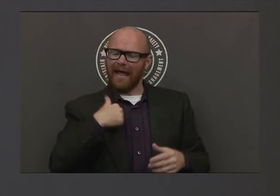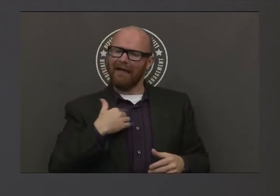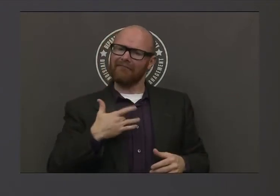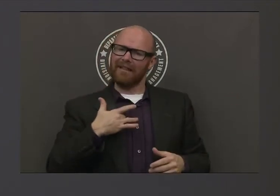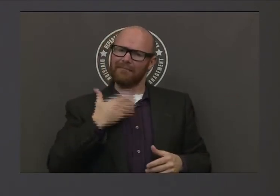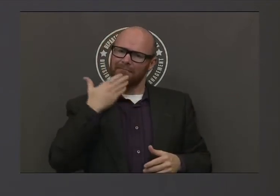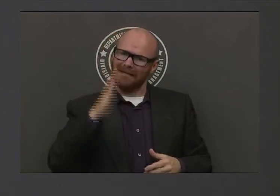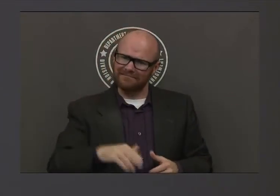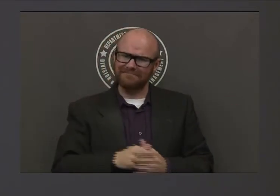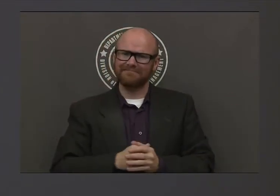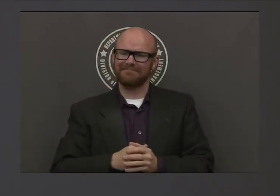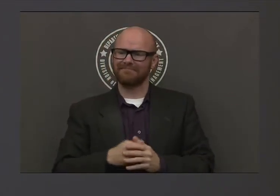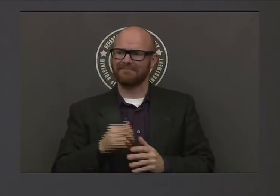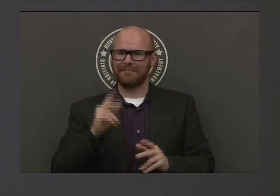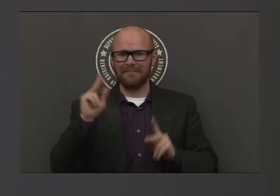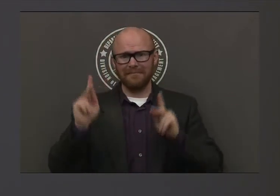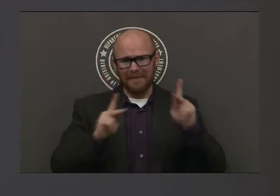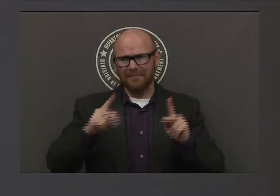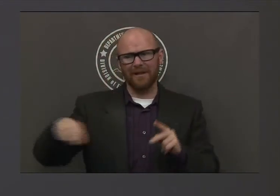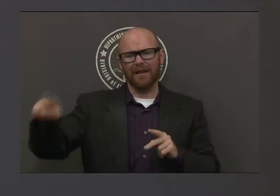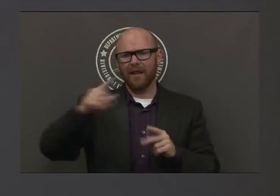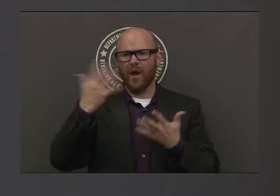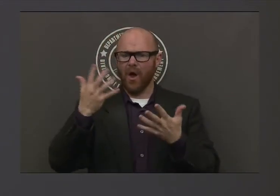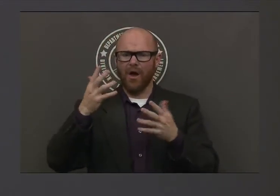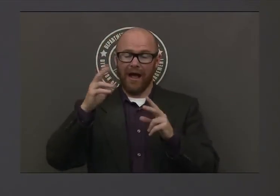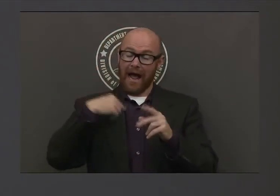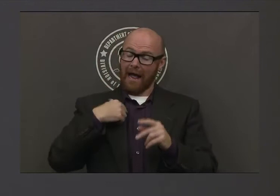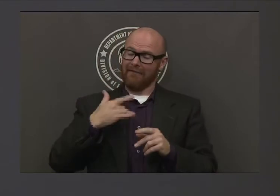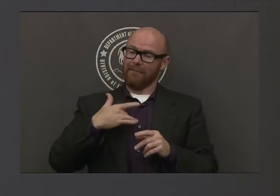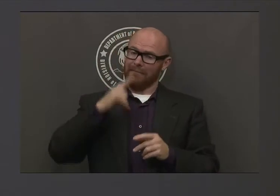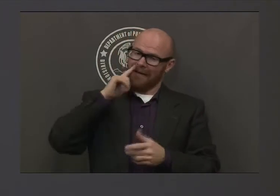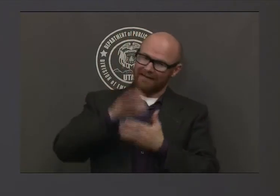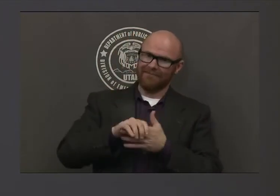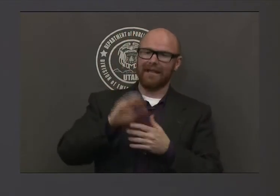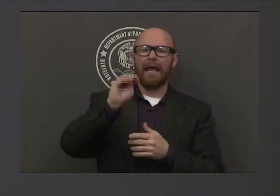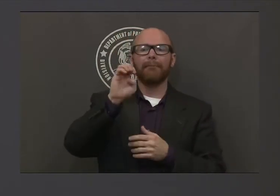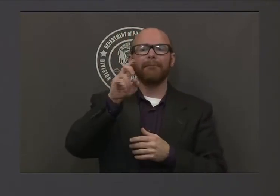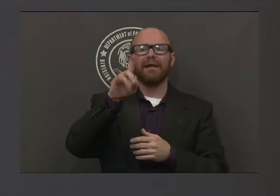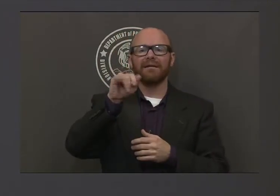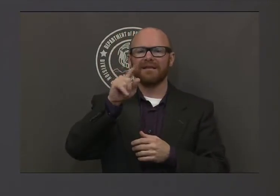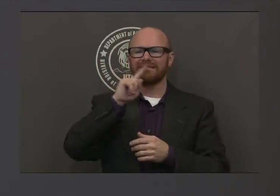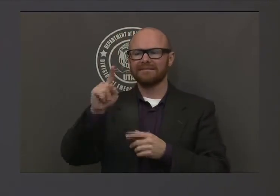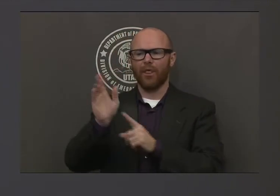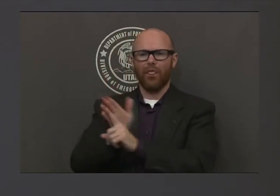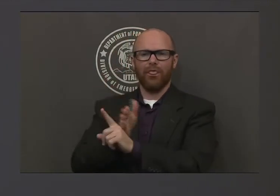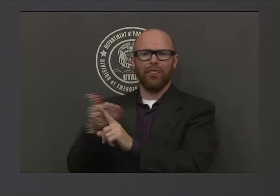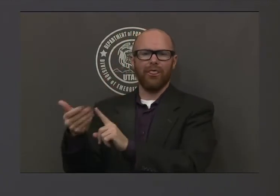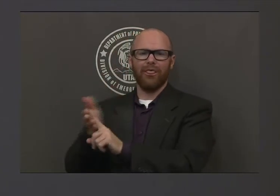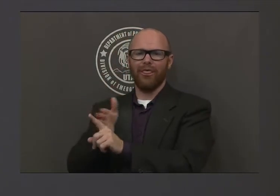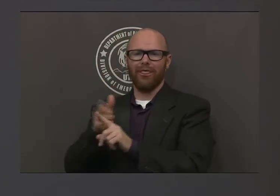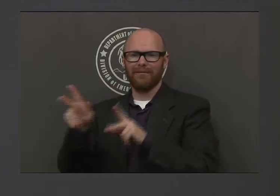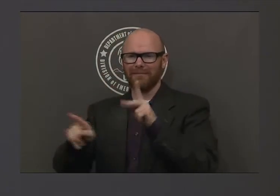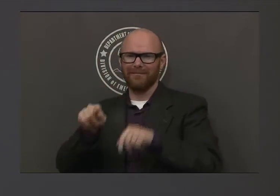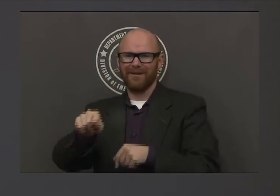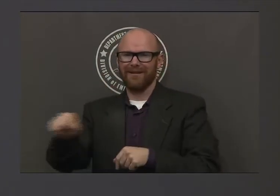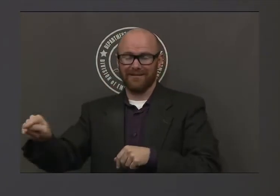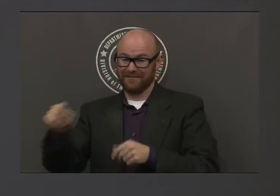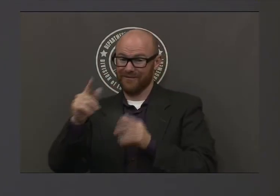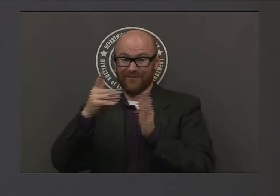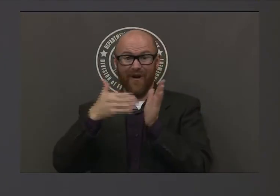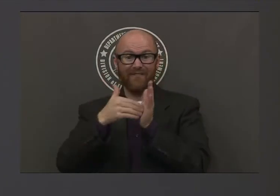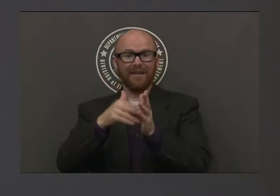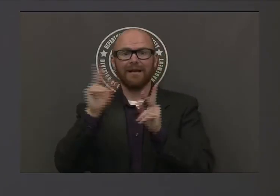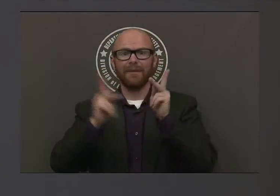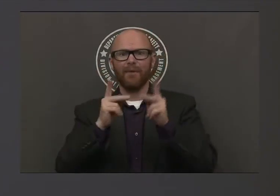that people are being preyed upon. That they're look, confirmation bias is a hell of a drug. It